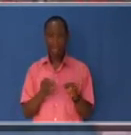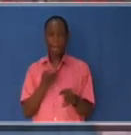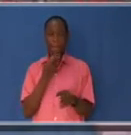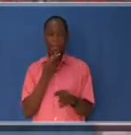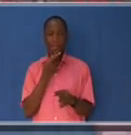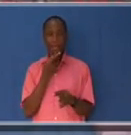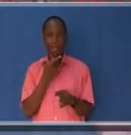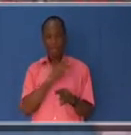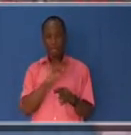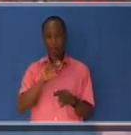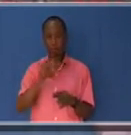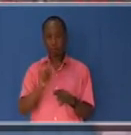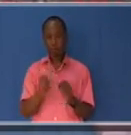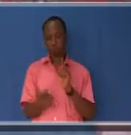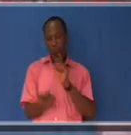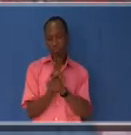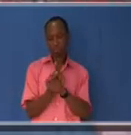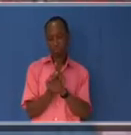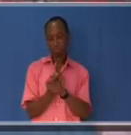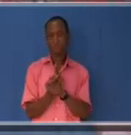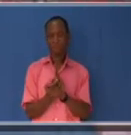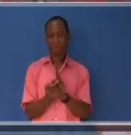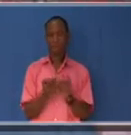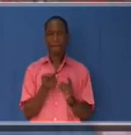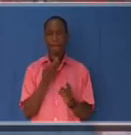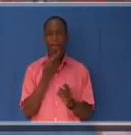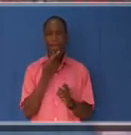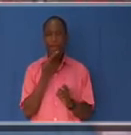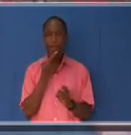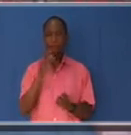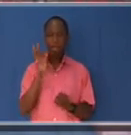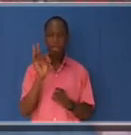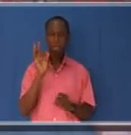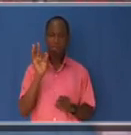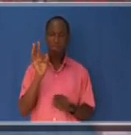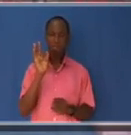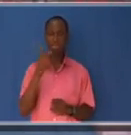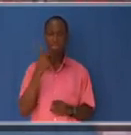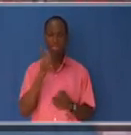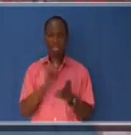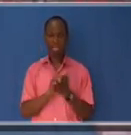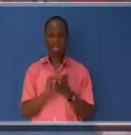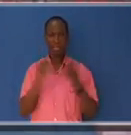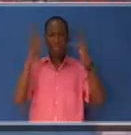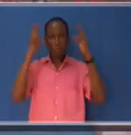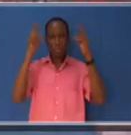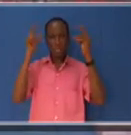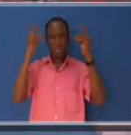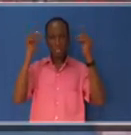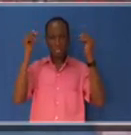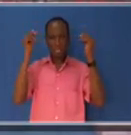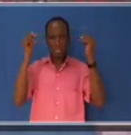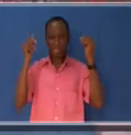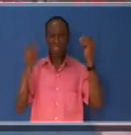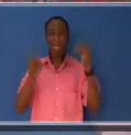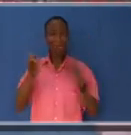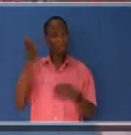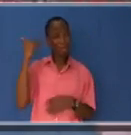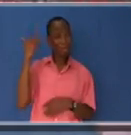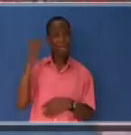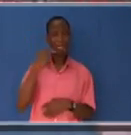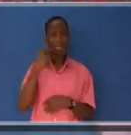onyankopon se obema odifu obi so ama won wo Israel fo no onu ya no mu no no enna Israel fo no ntie no na